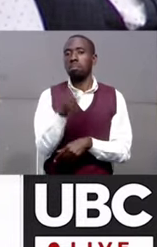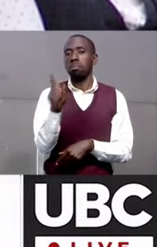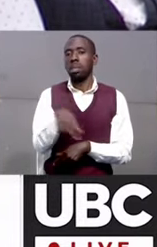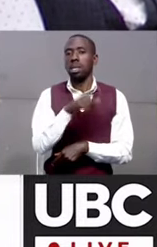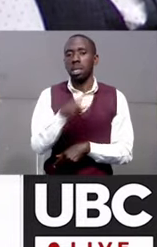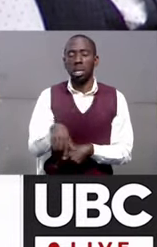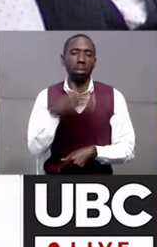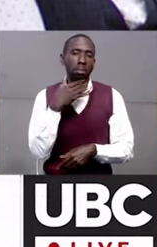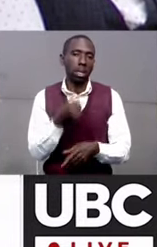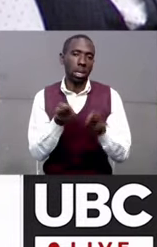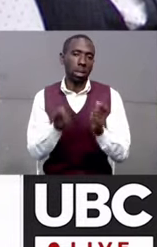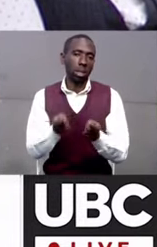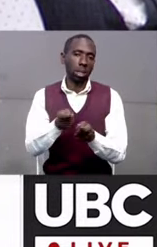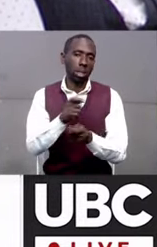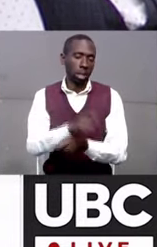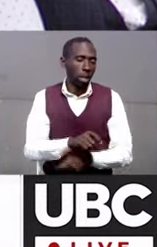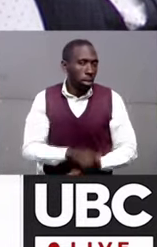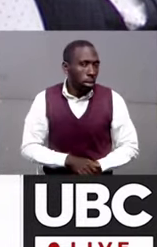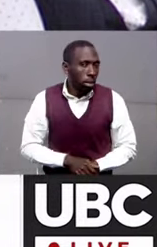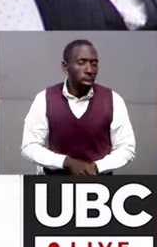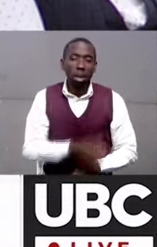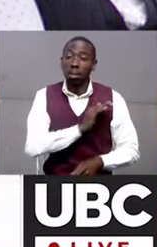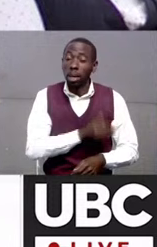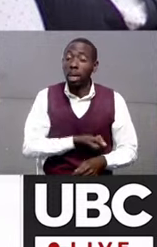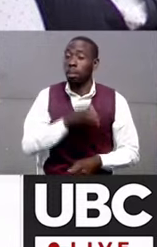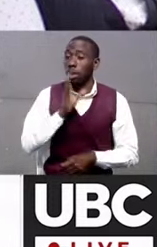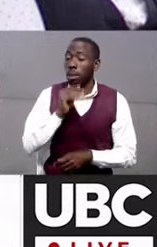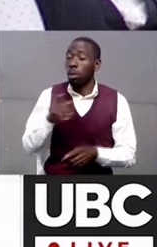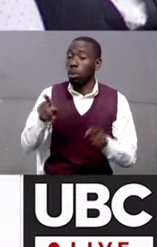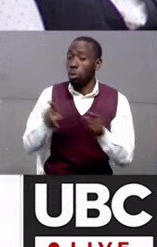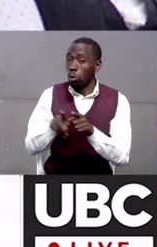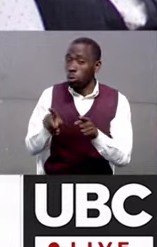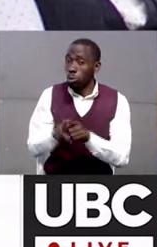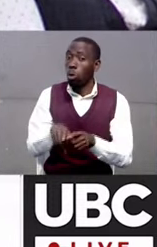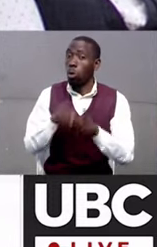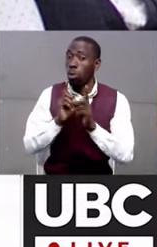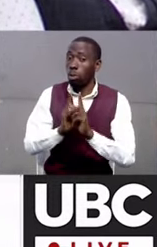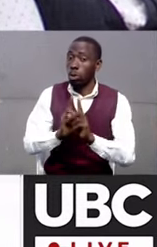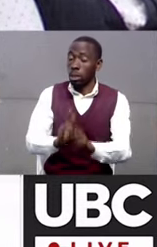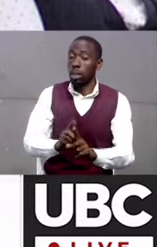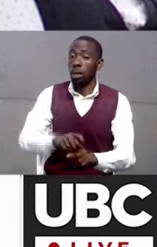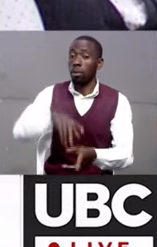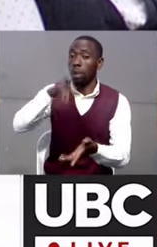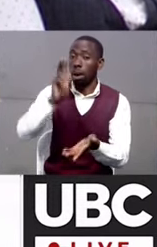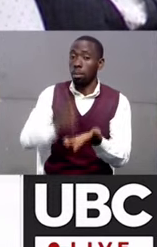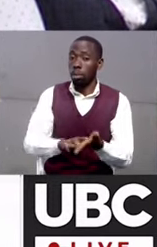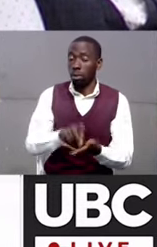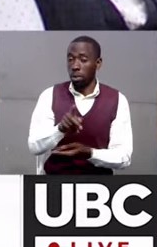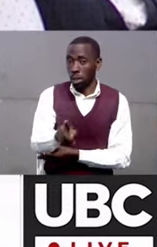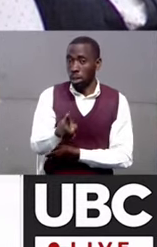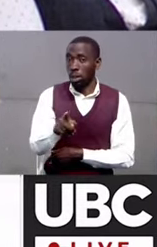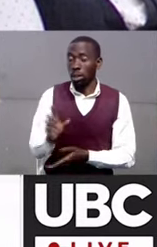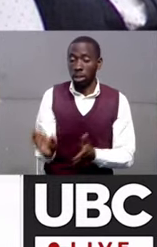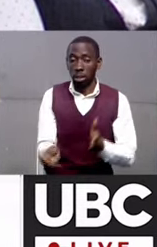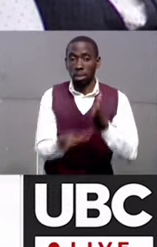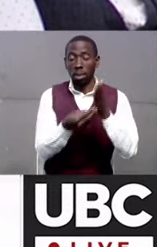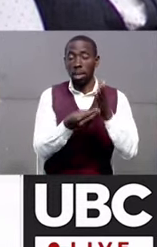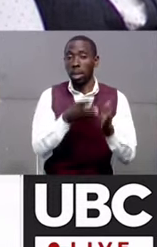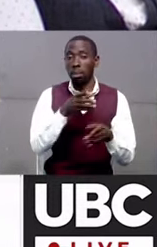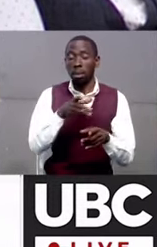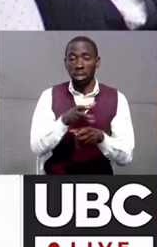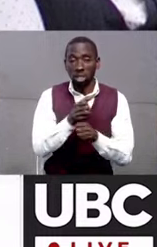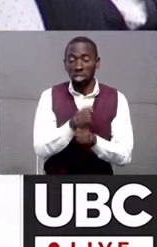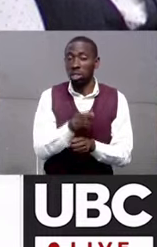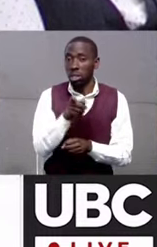needs to be corrected. Madam Speaker, even the procedure for passing the supplementaries and budgets